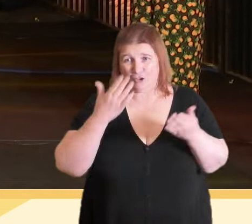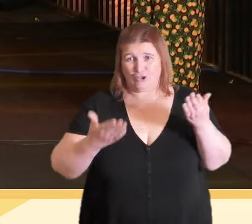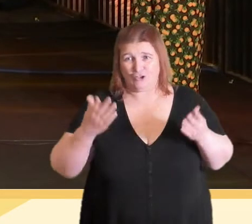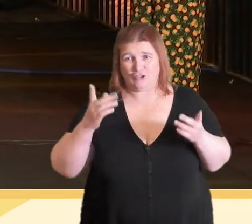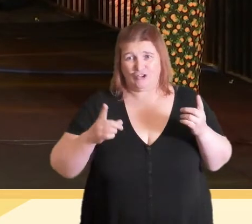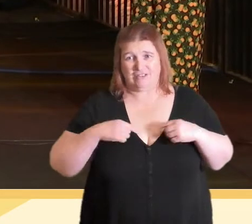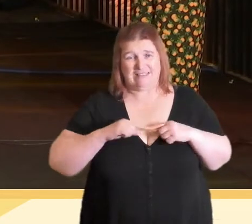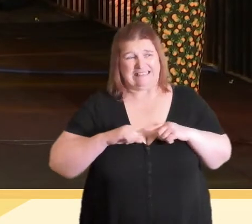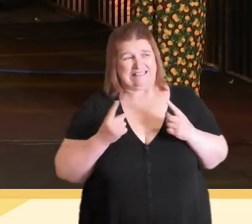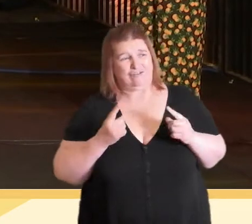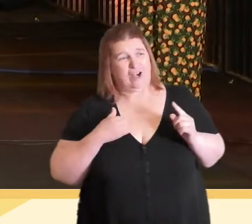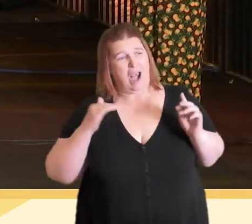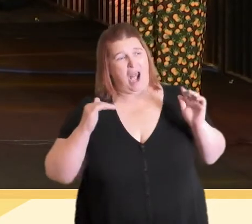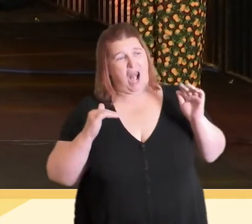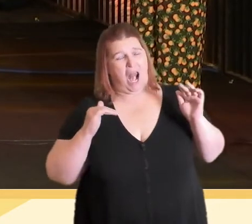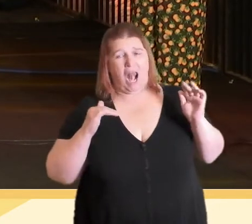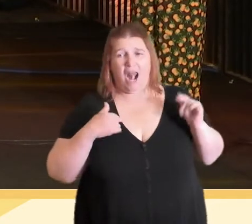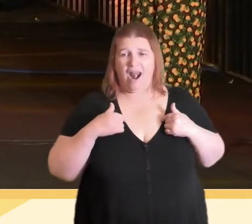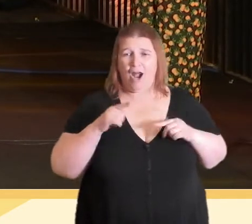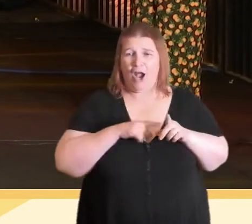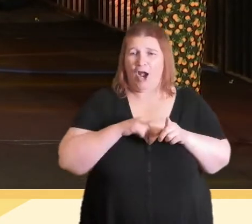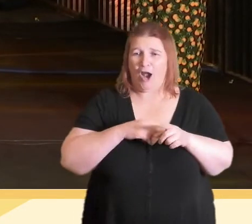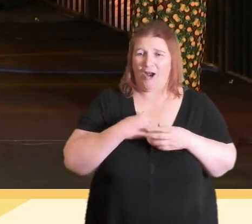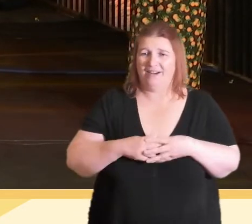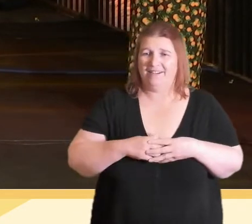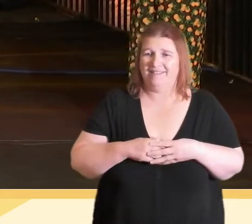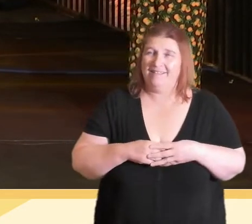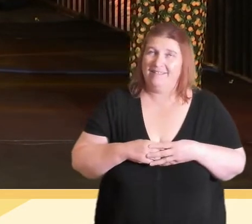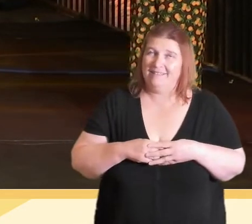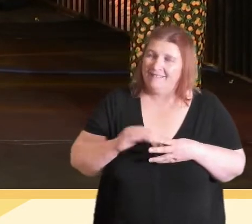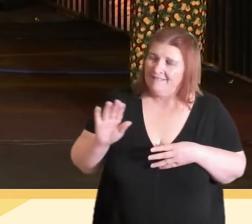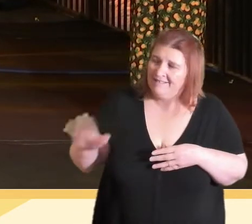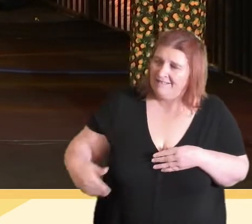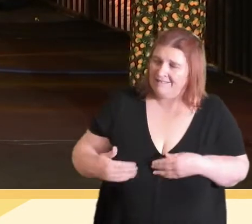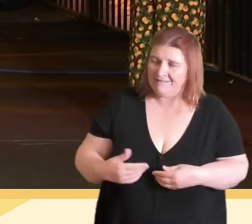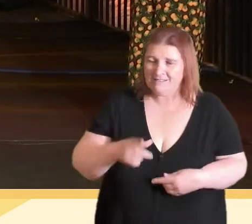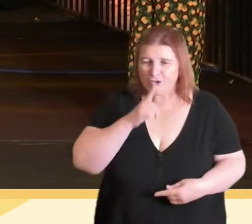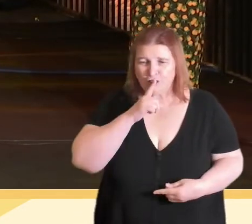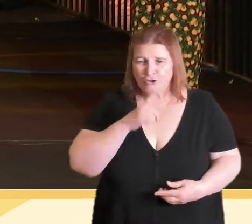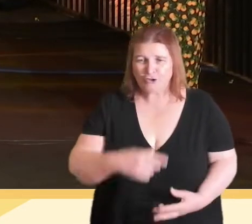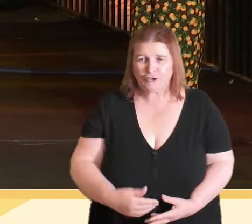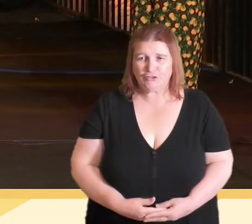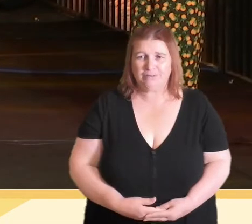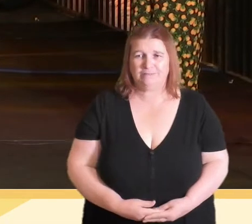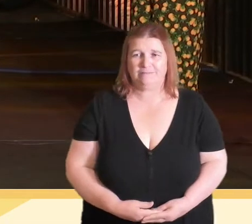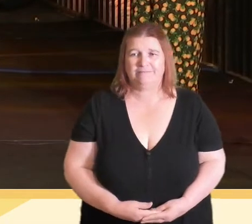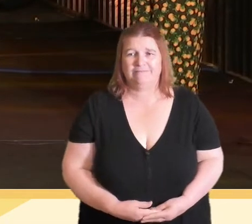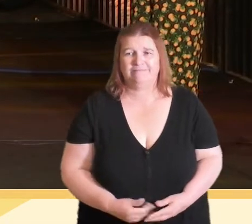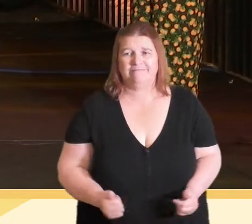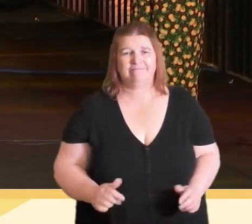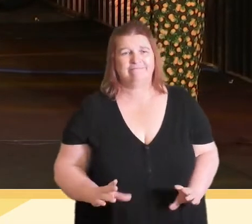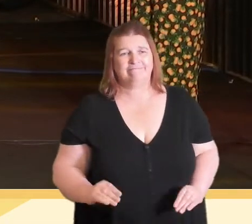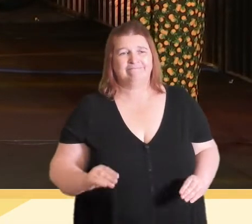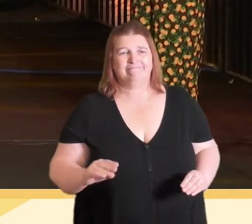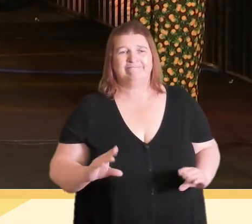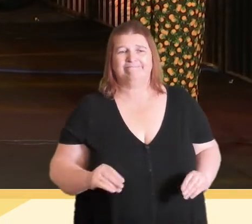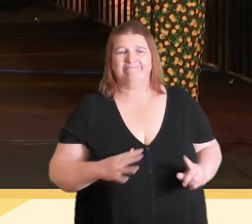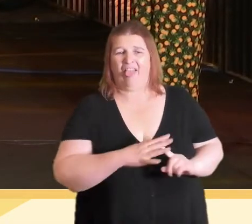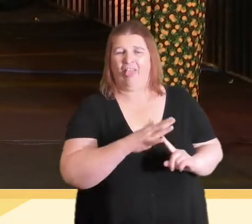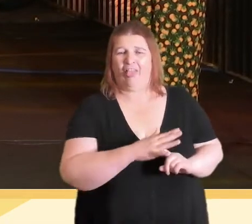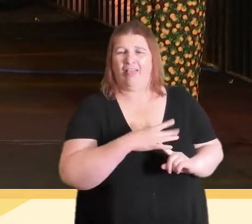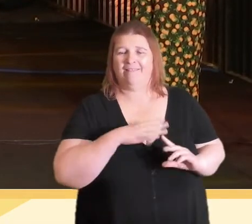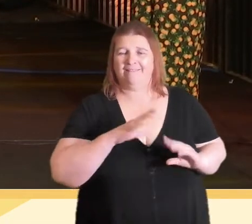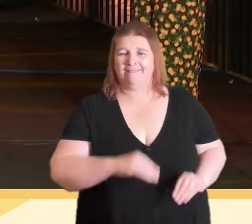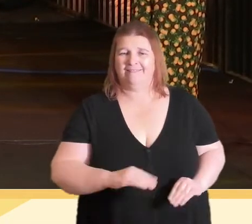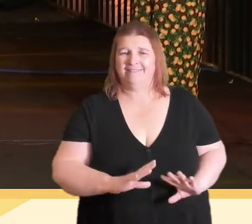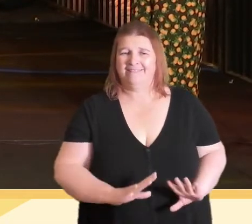up. And it's every time. Yeah, I'll stop there. Stick to the script. Sorry. Stop digging that